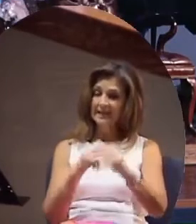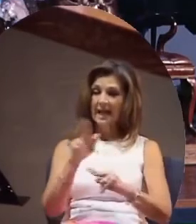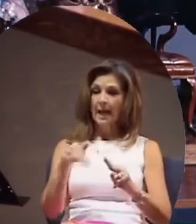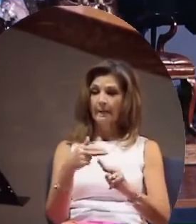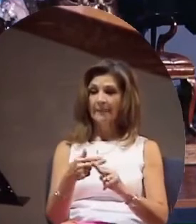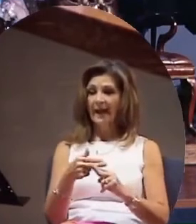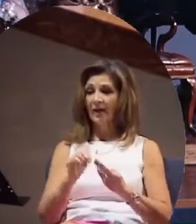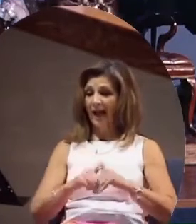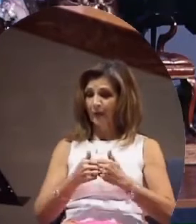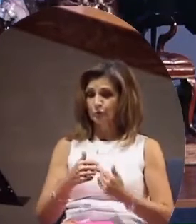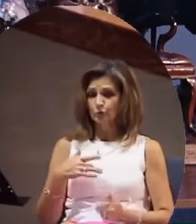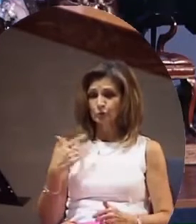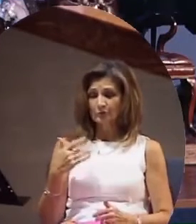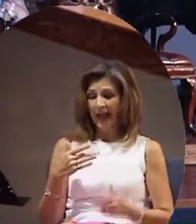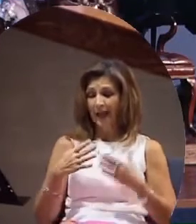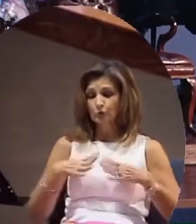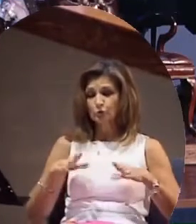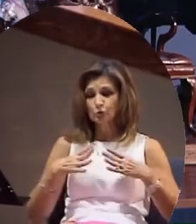modesty.